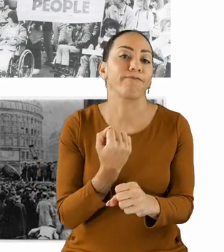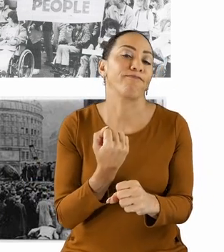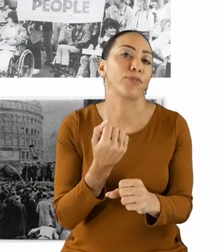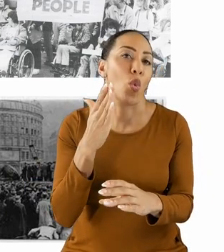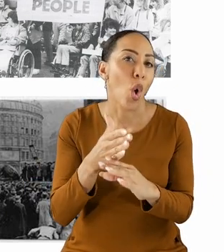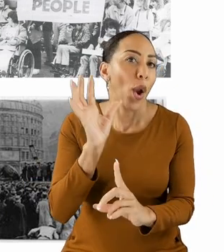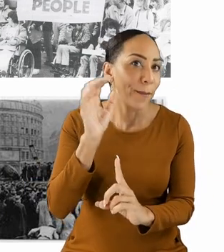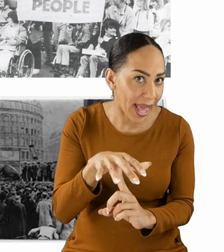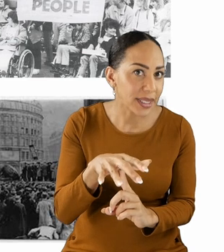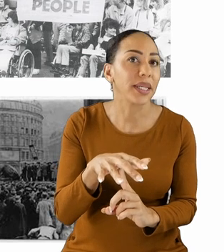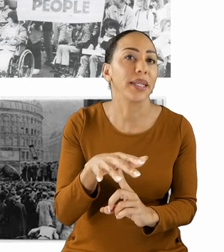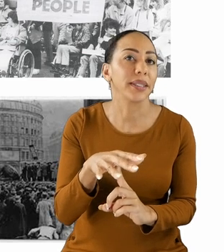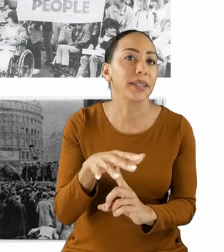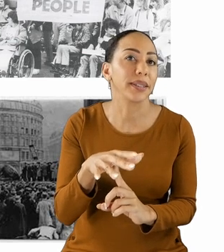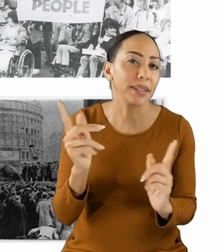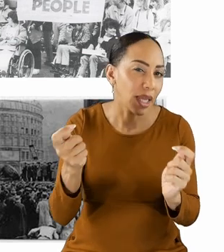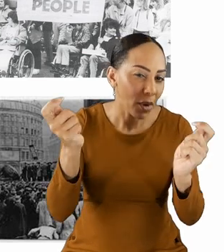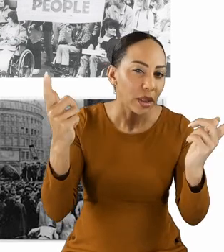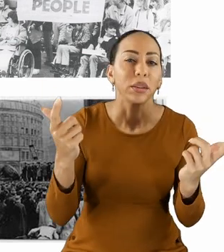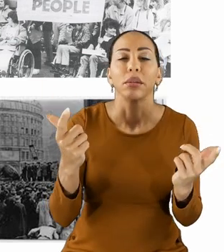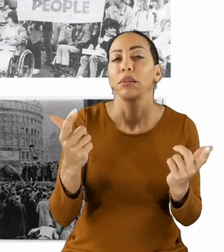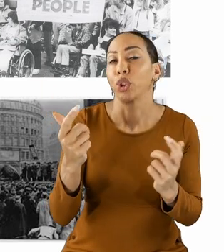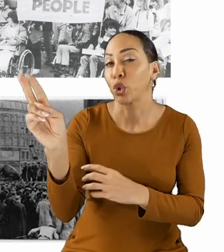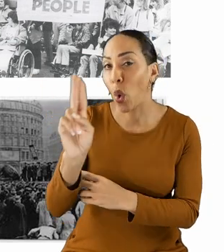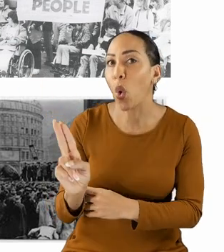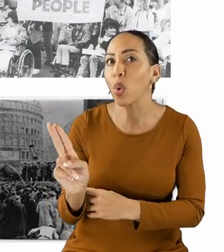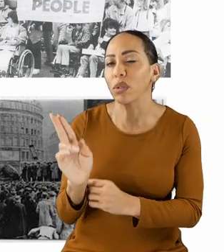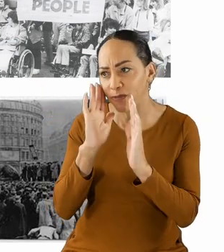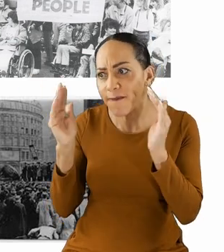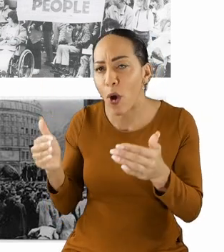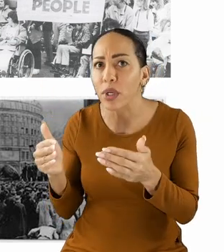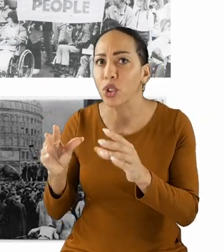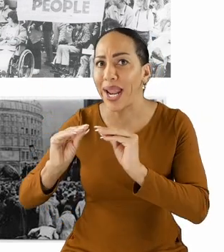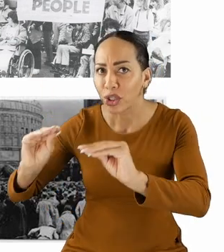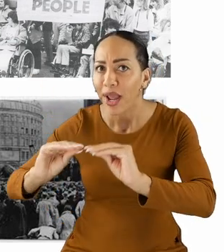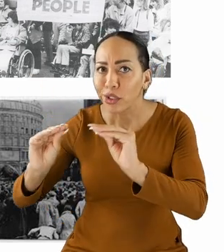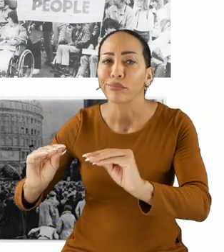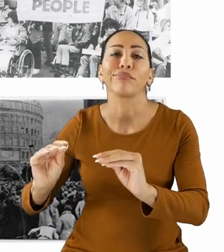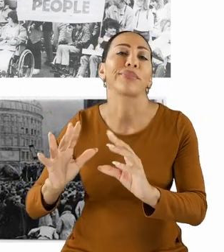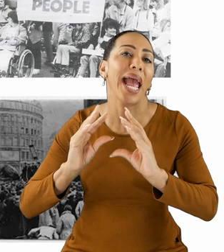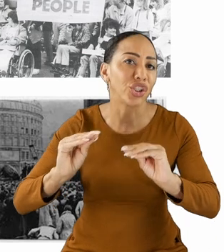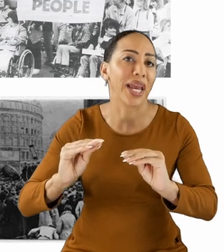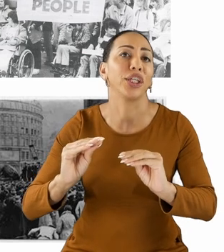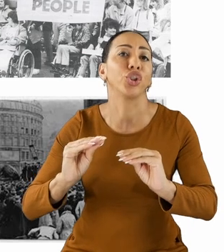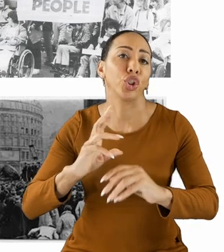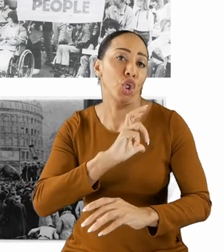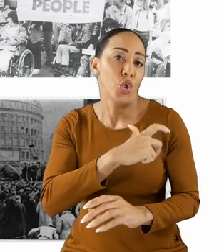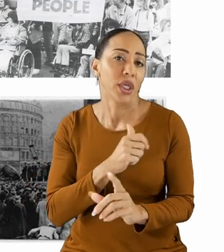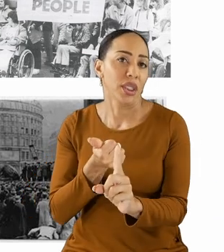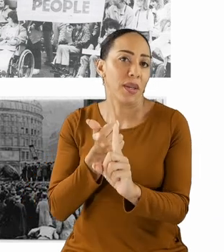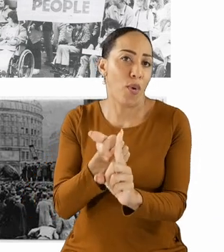Many of the trade unions do it. Certain workplaces, schools, our main focus has been on